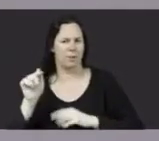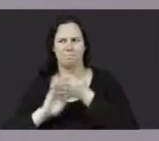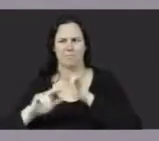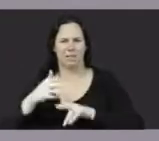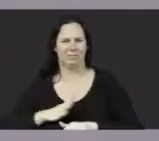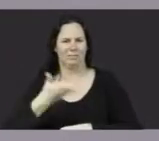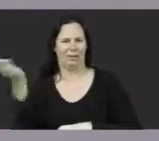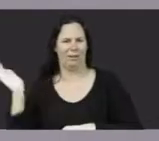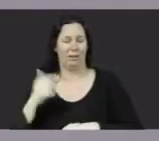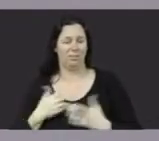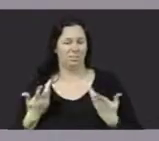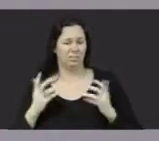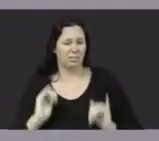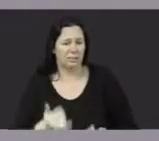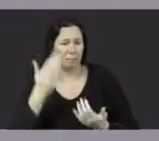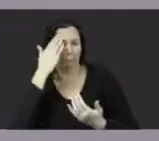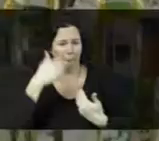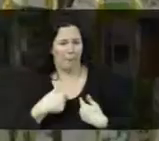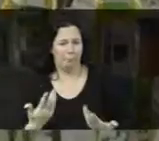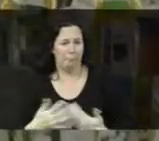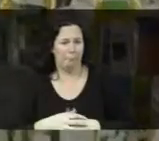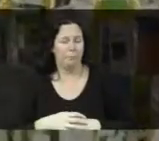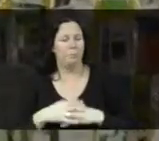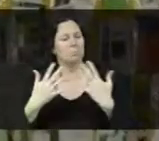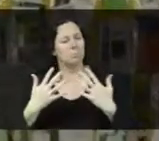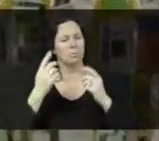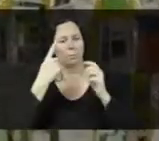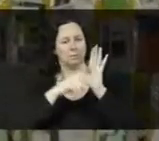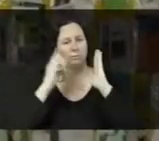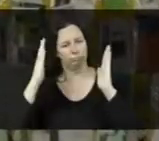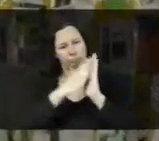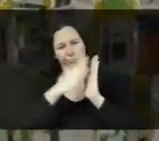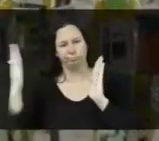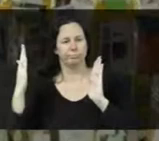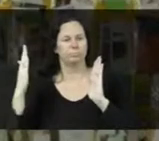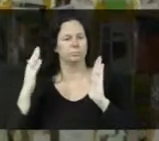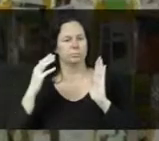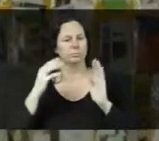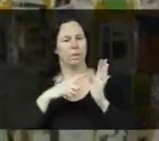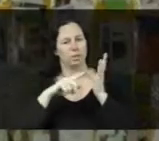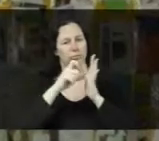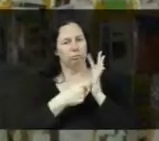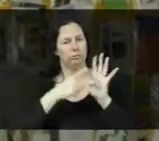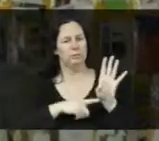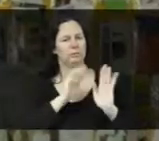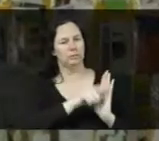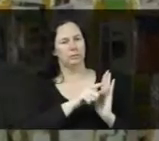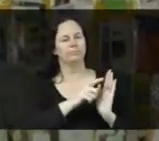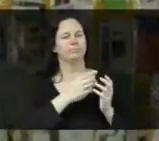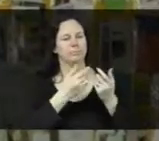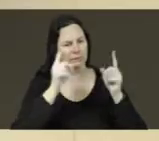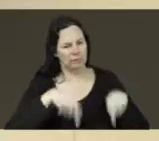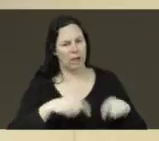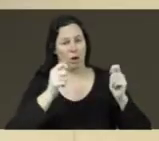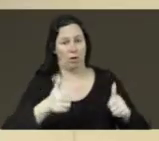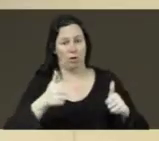parents need? I'm just a mum. Within a year of Audrey's autism diagnosis, she started early intervention